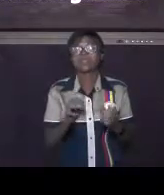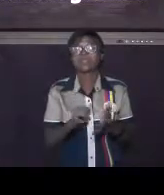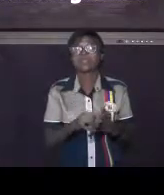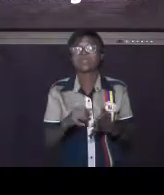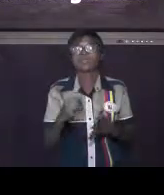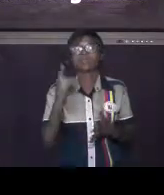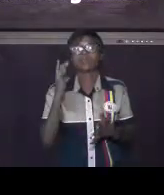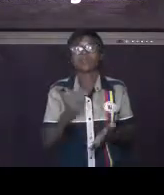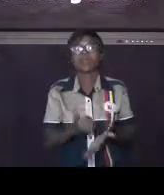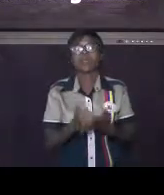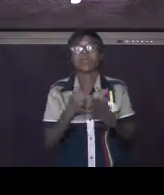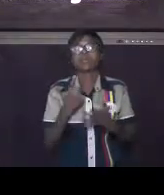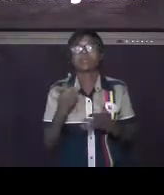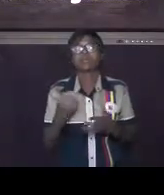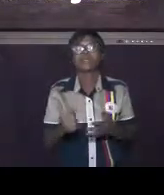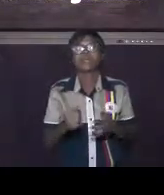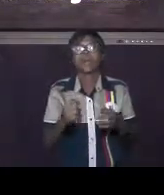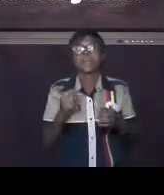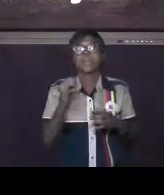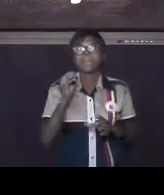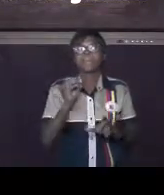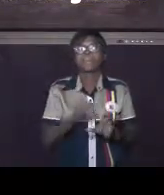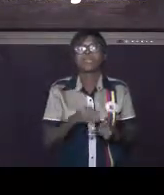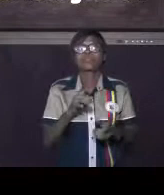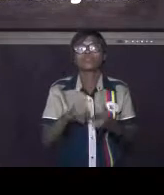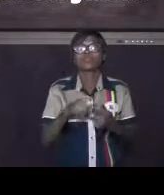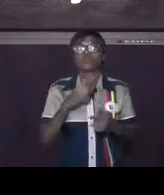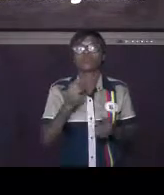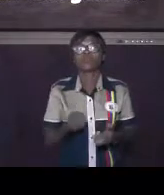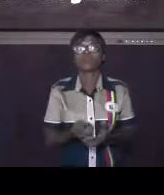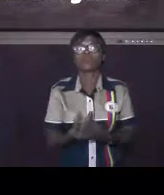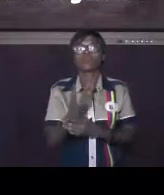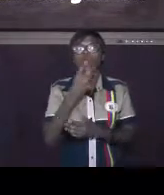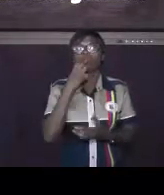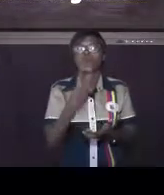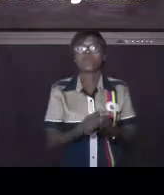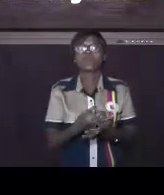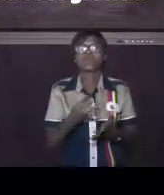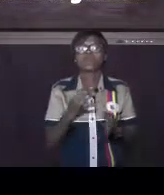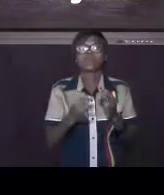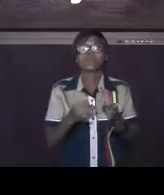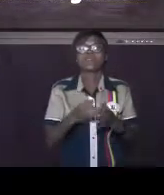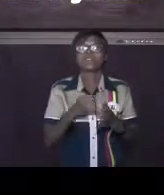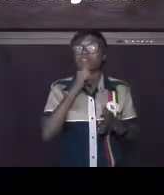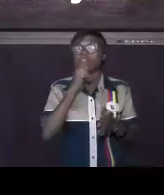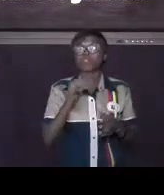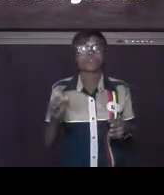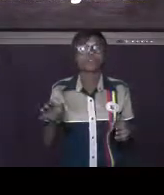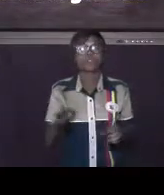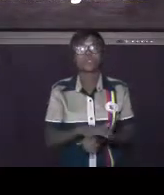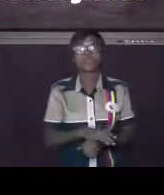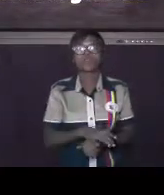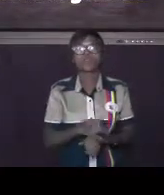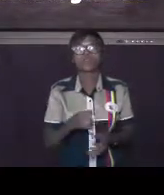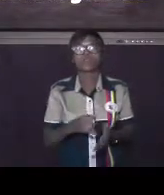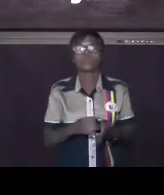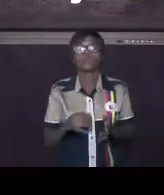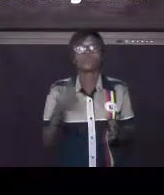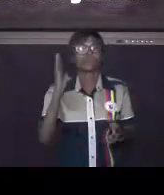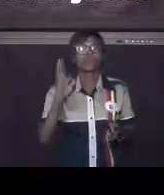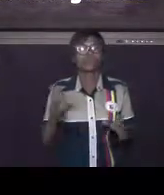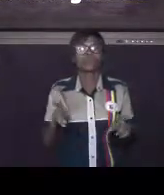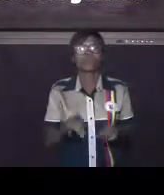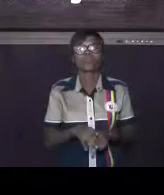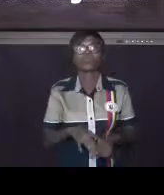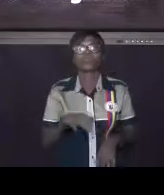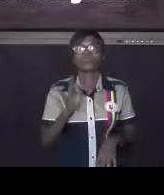will help the plant to grow very well. And if it is not up to that level, it will also affect the growth